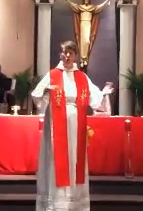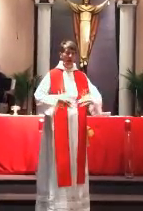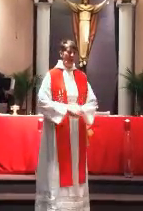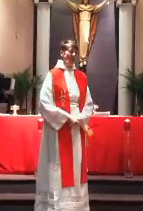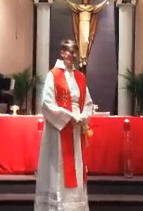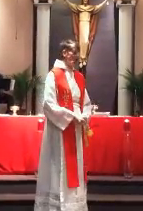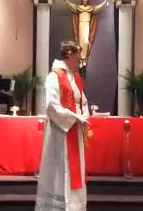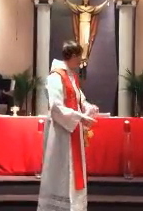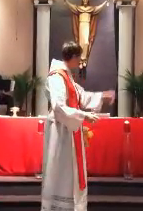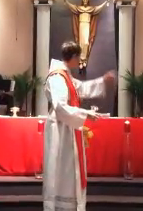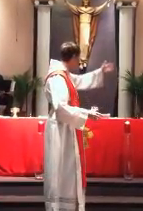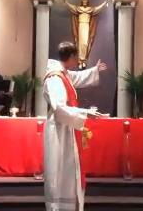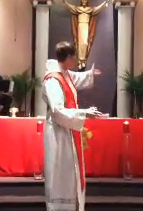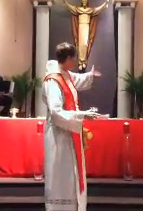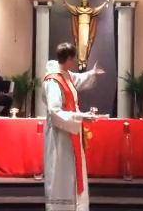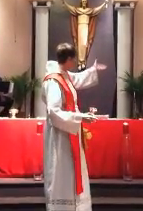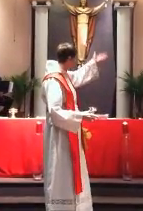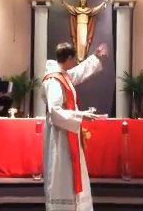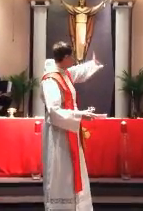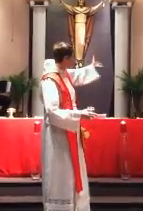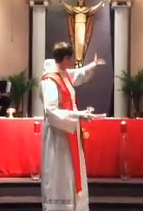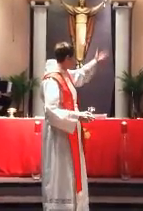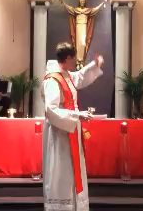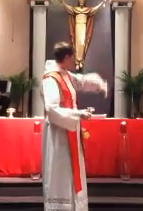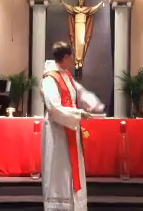Matters program. And so I'm real excited to send you